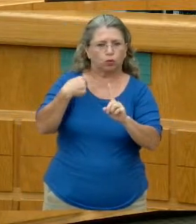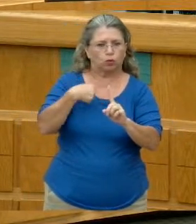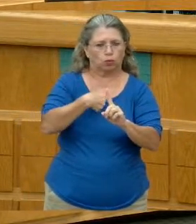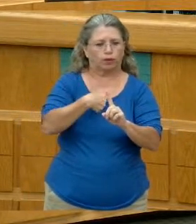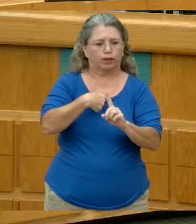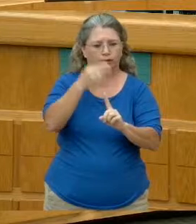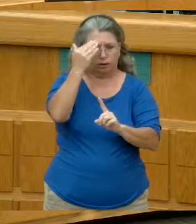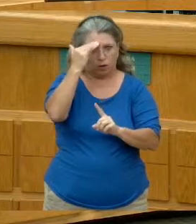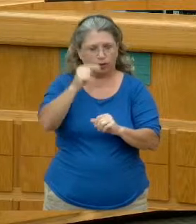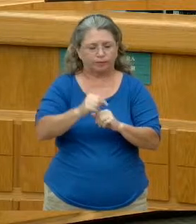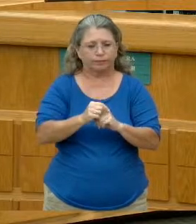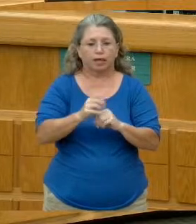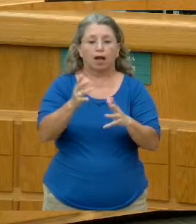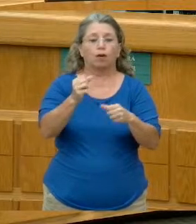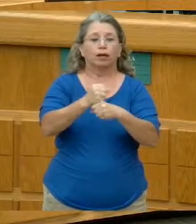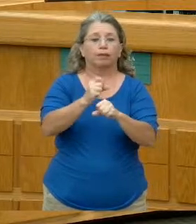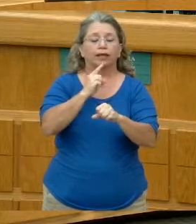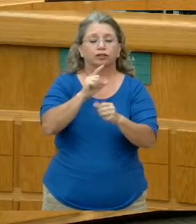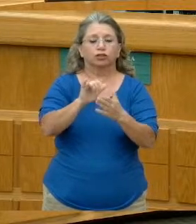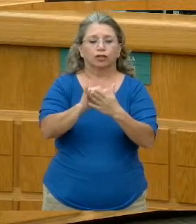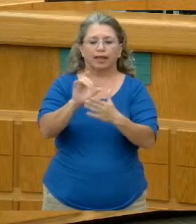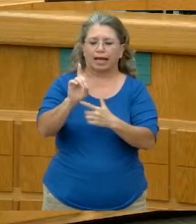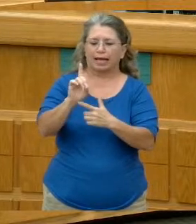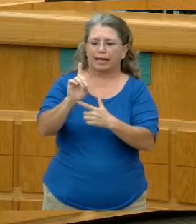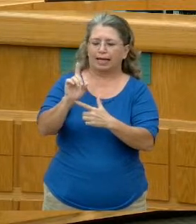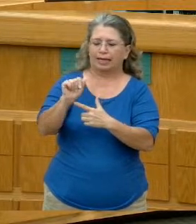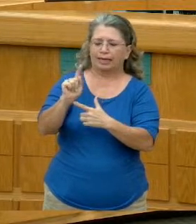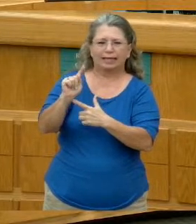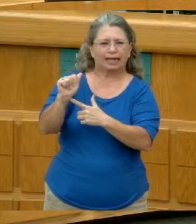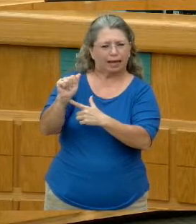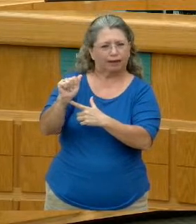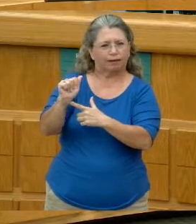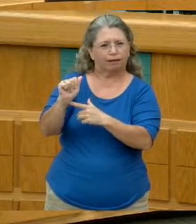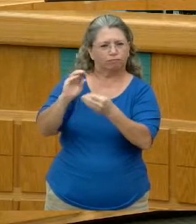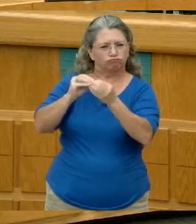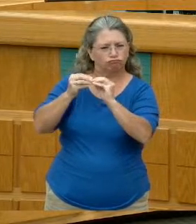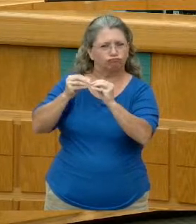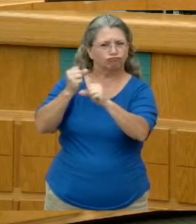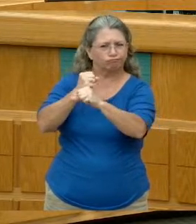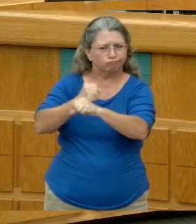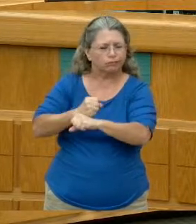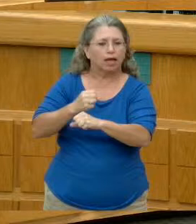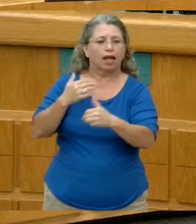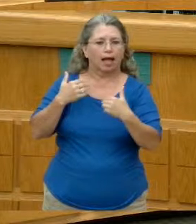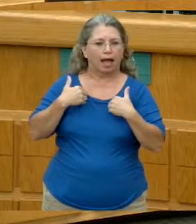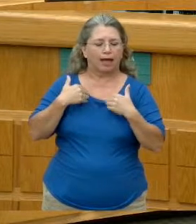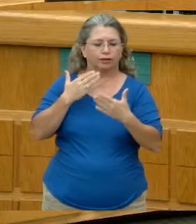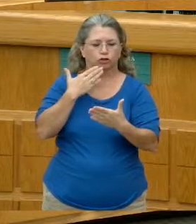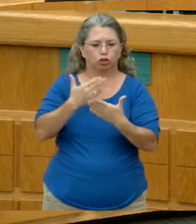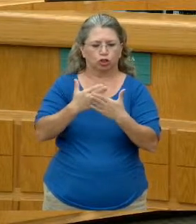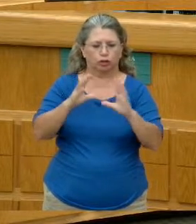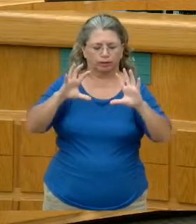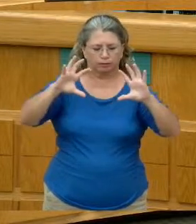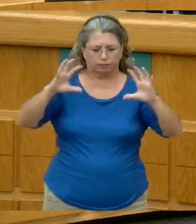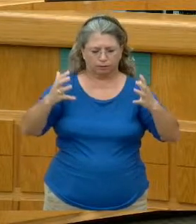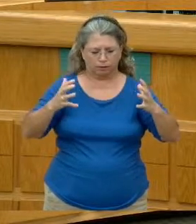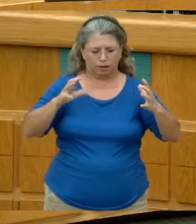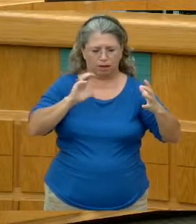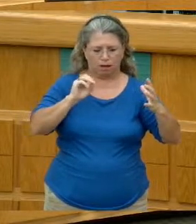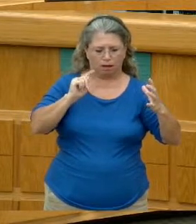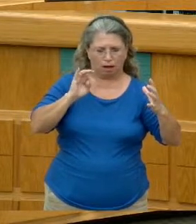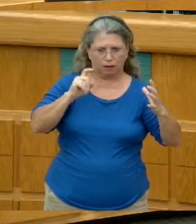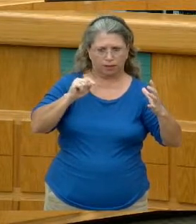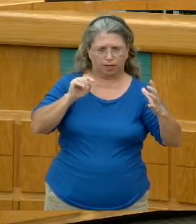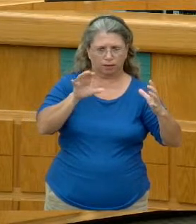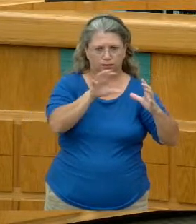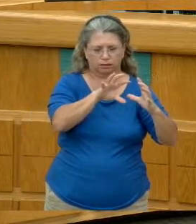data has context. And so we gave a lot of interviews this weekend and even today about context for data so